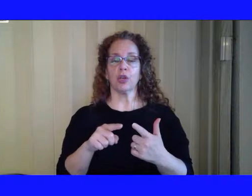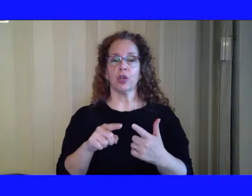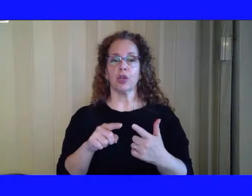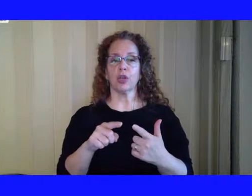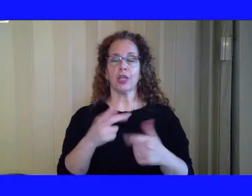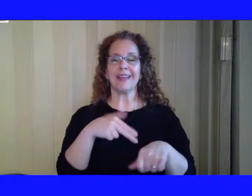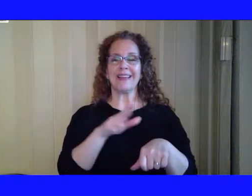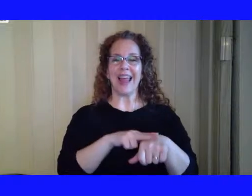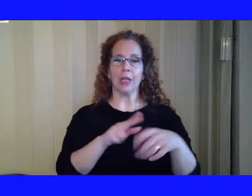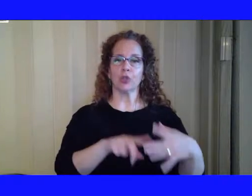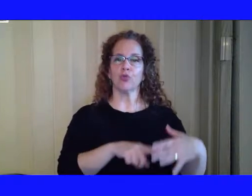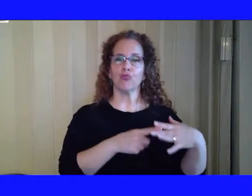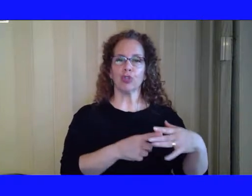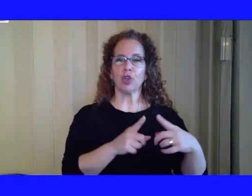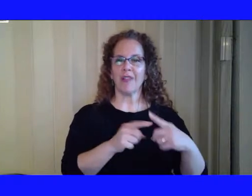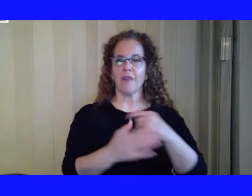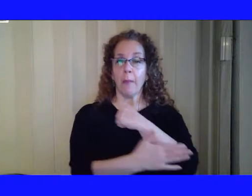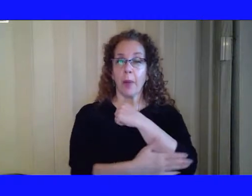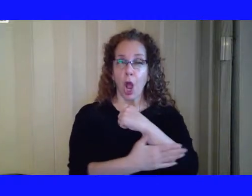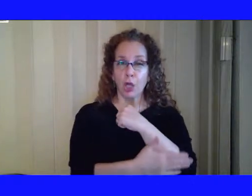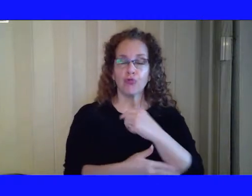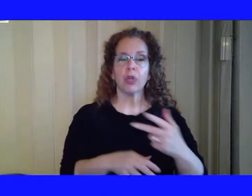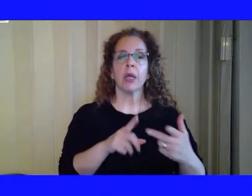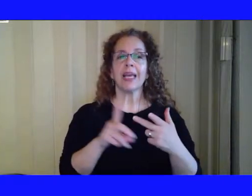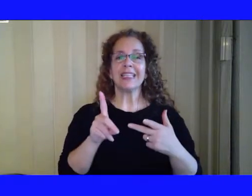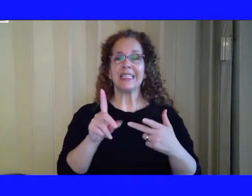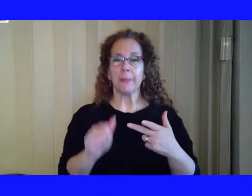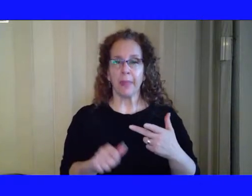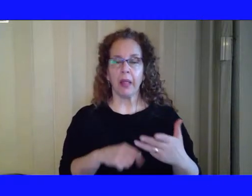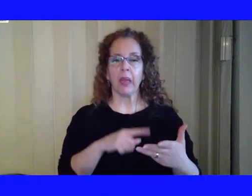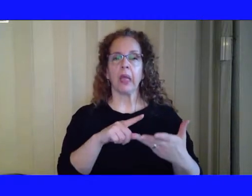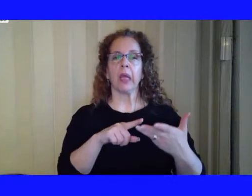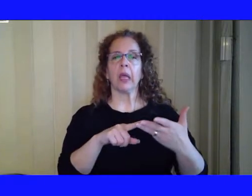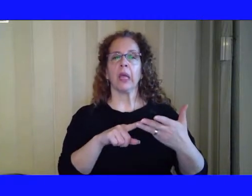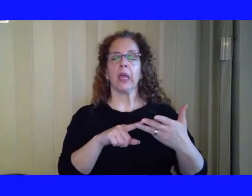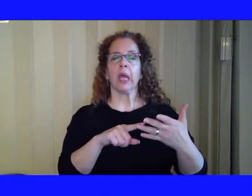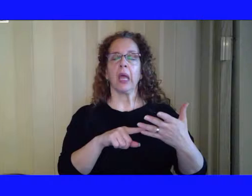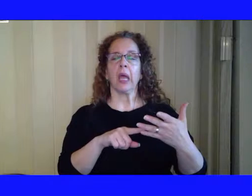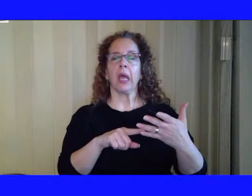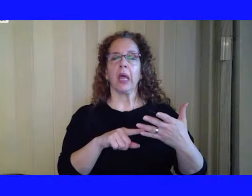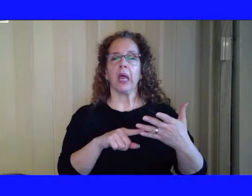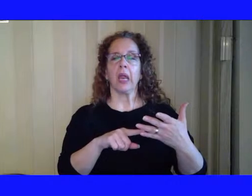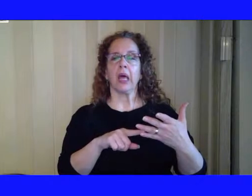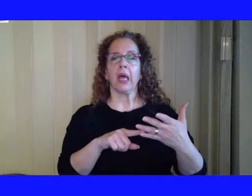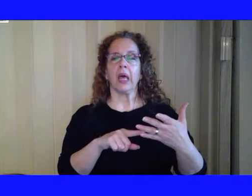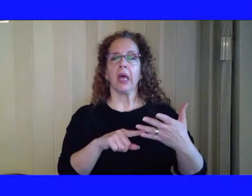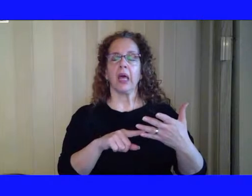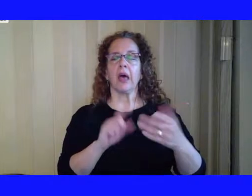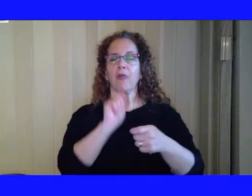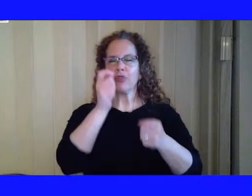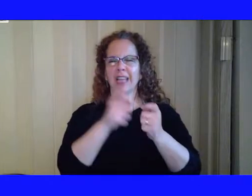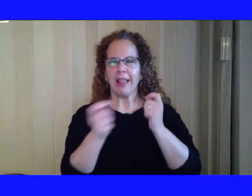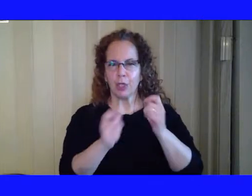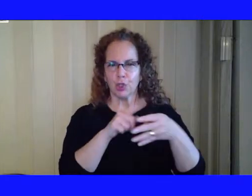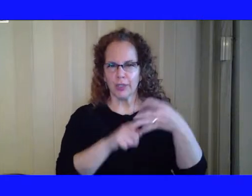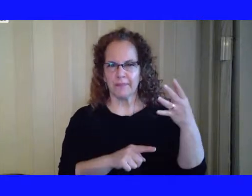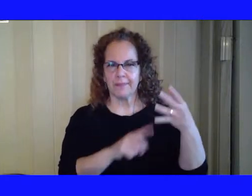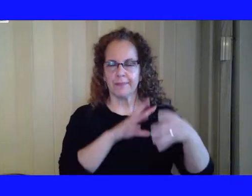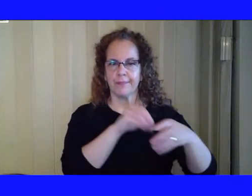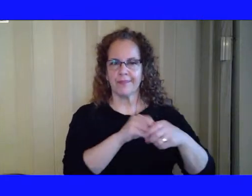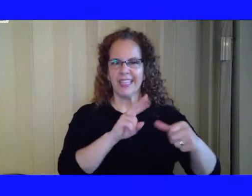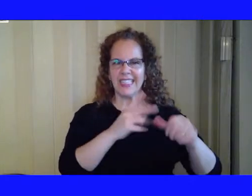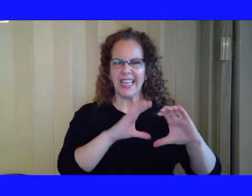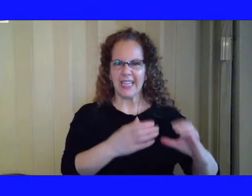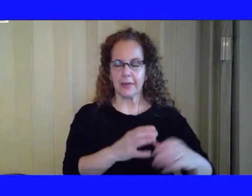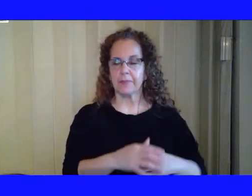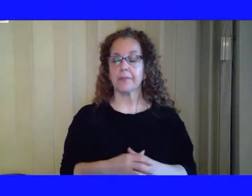now looks to the fact that anybody who may have been denied a reasonable accommodation during 2020 or